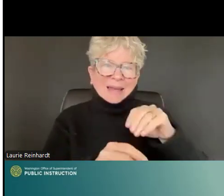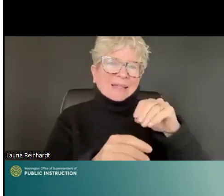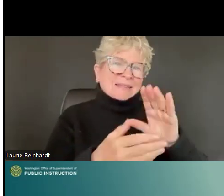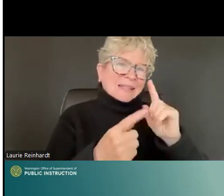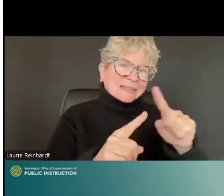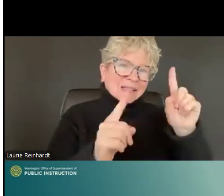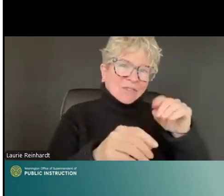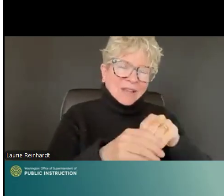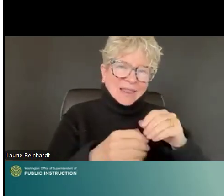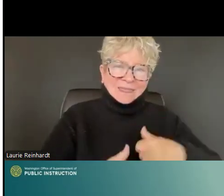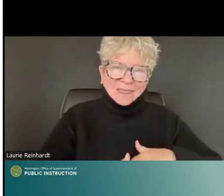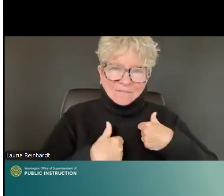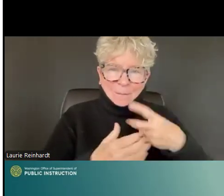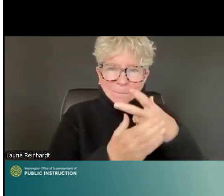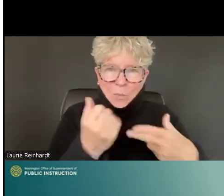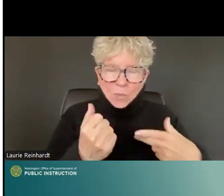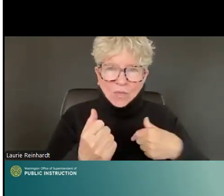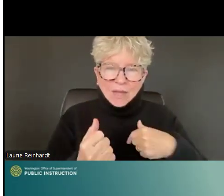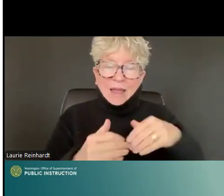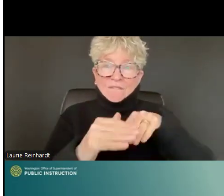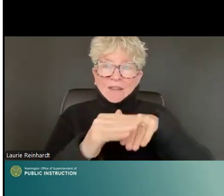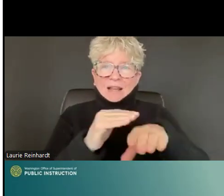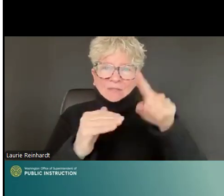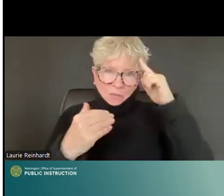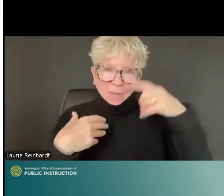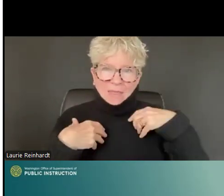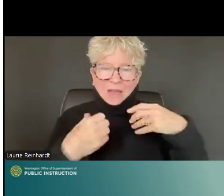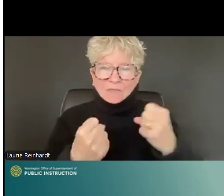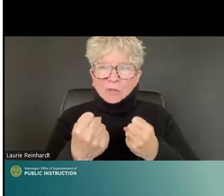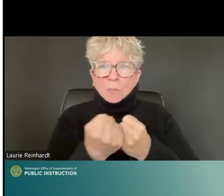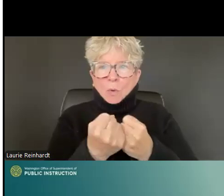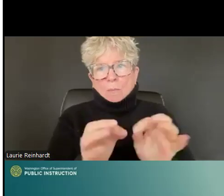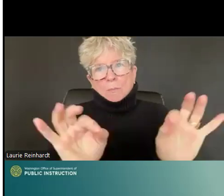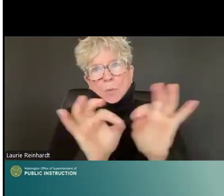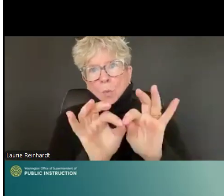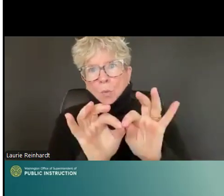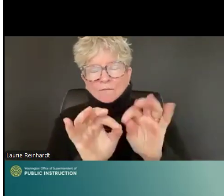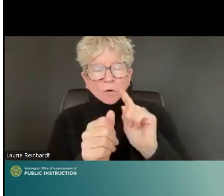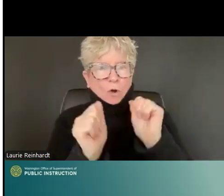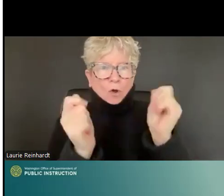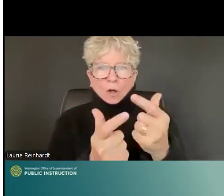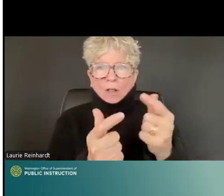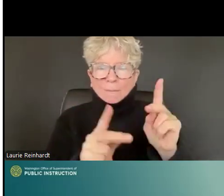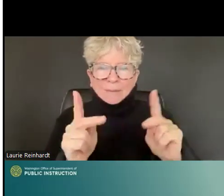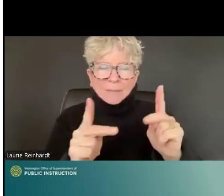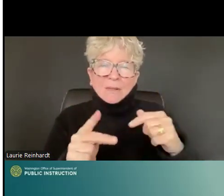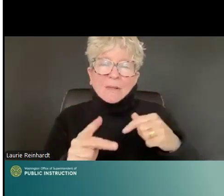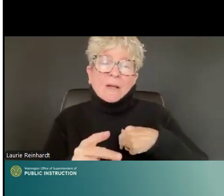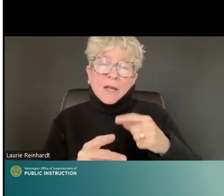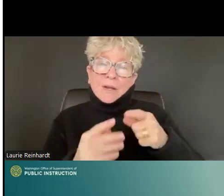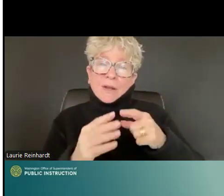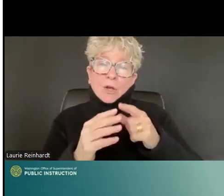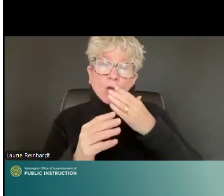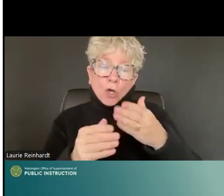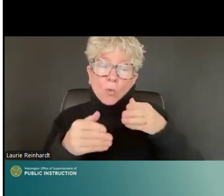Access to mental health supports is vital for everyone, and one of the most important ways to get started